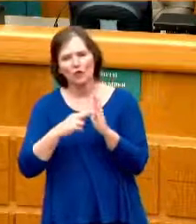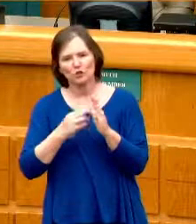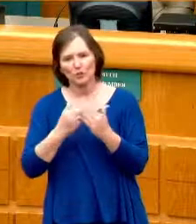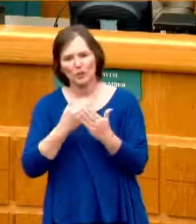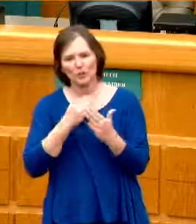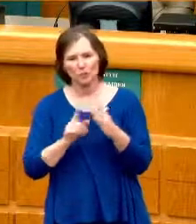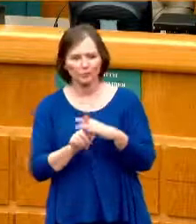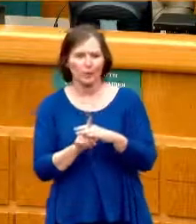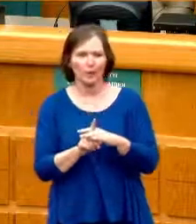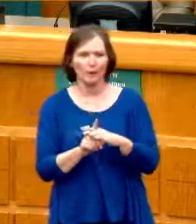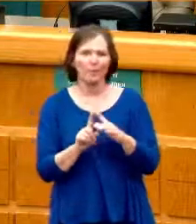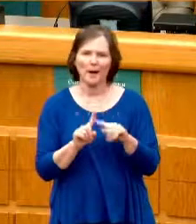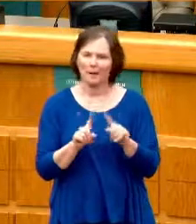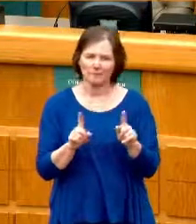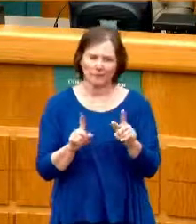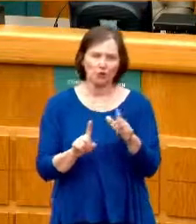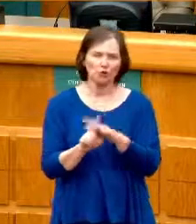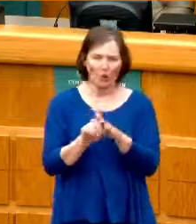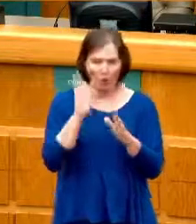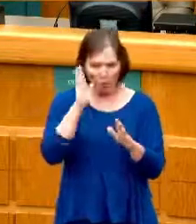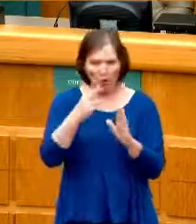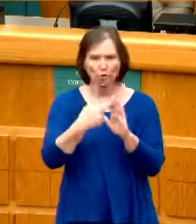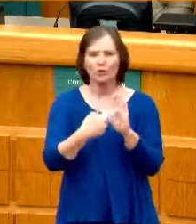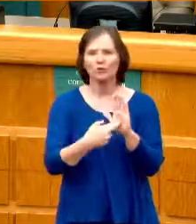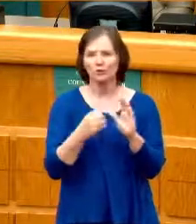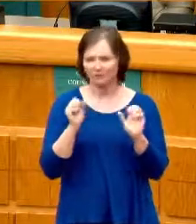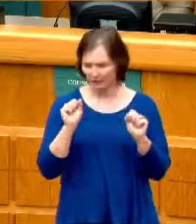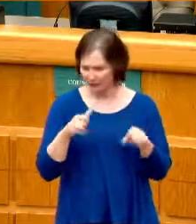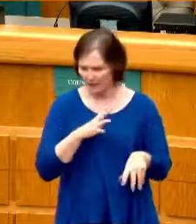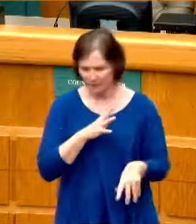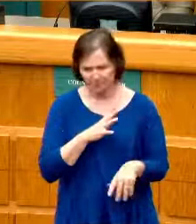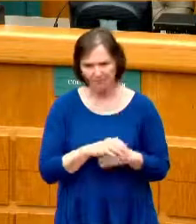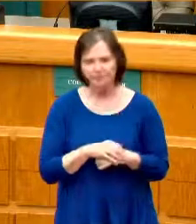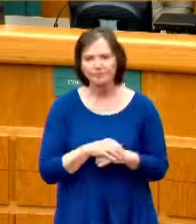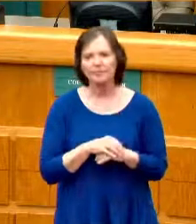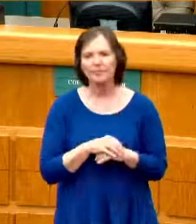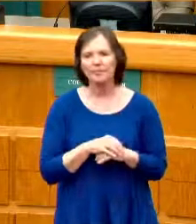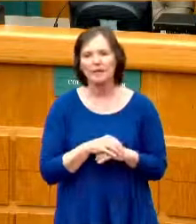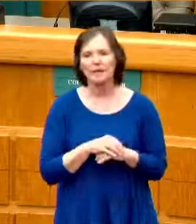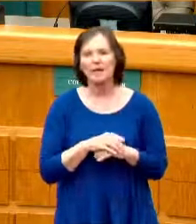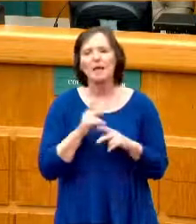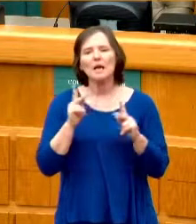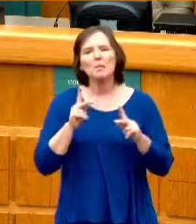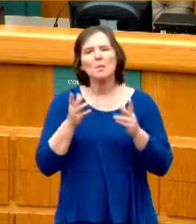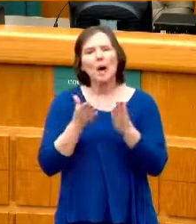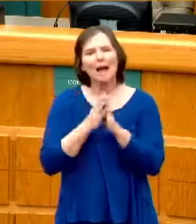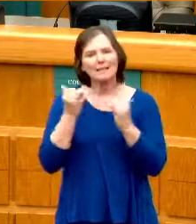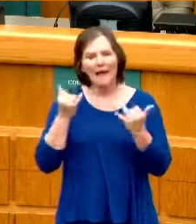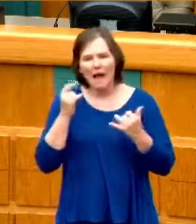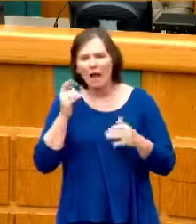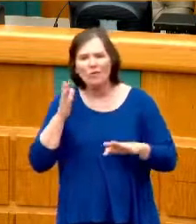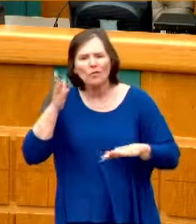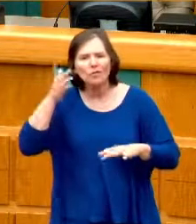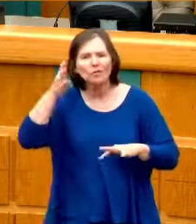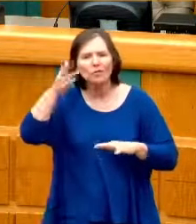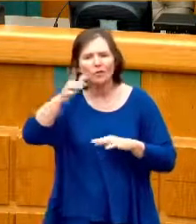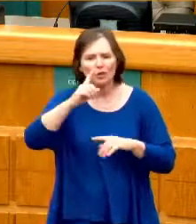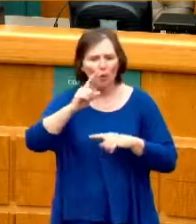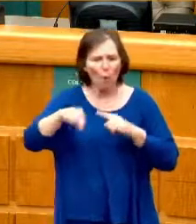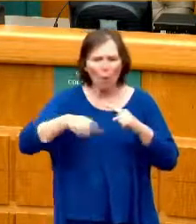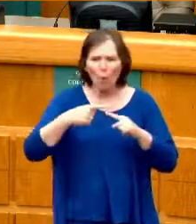ask us, when do you have clinics? So I'm happy to say right now we're working with the city IT's